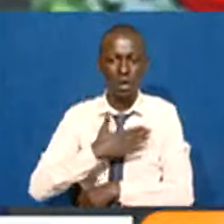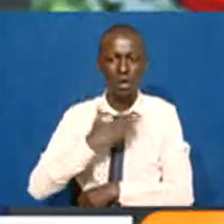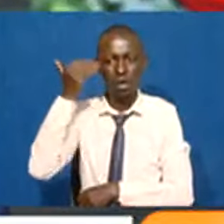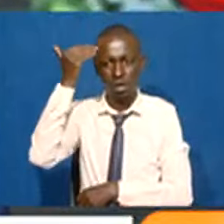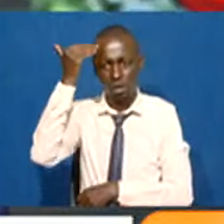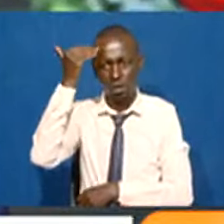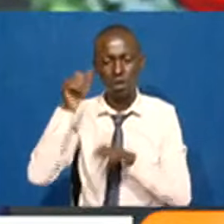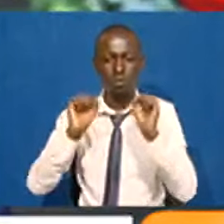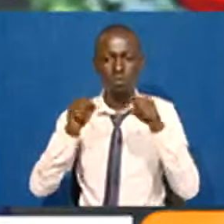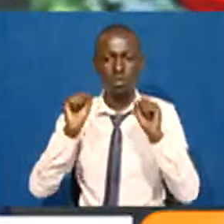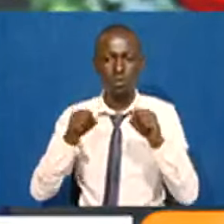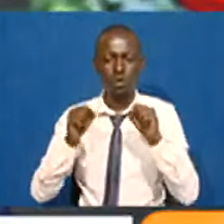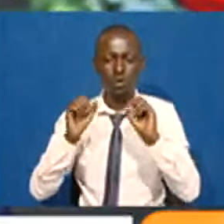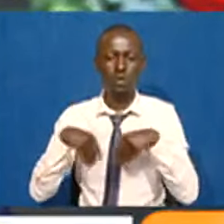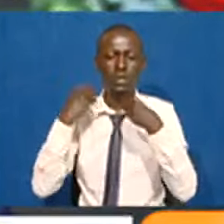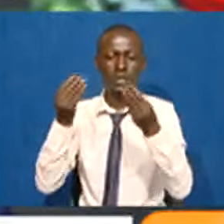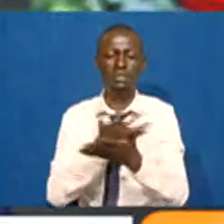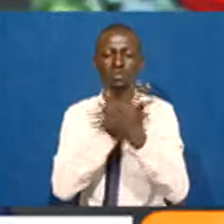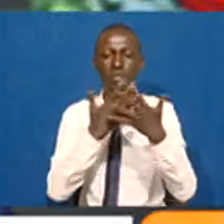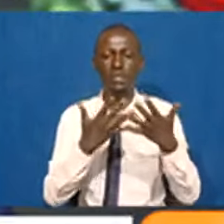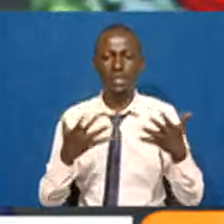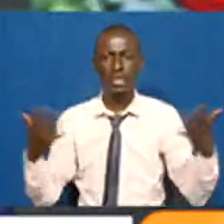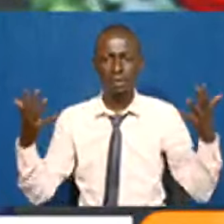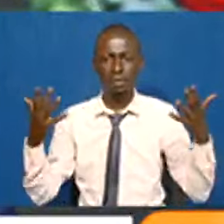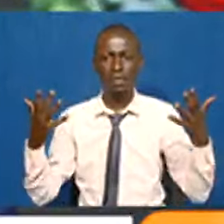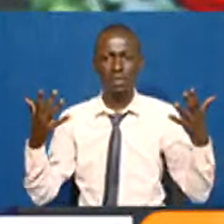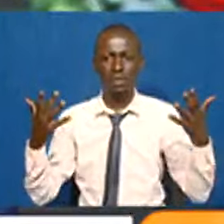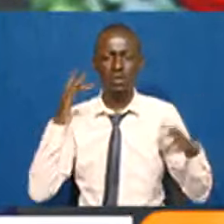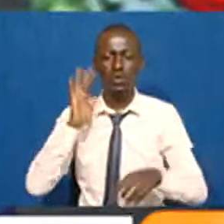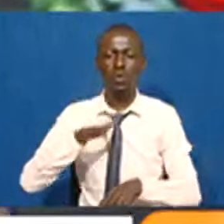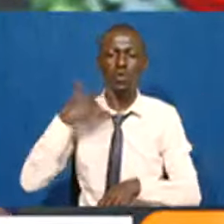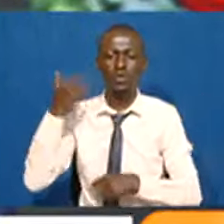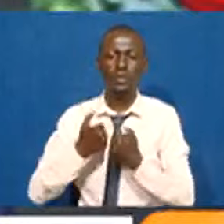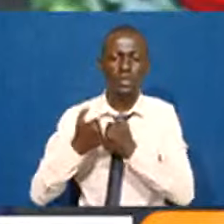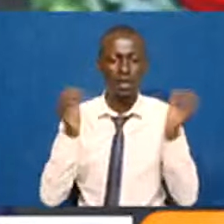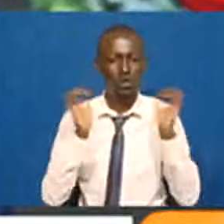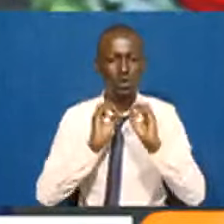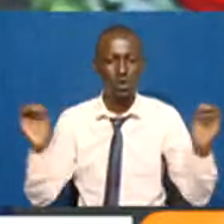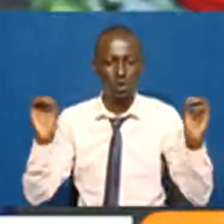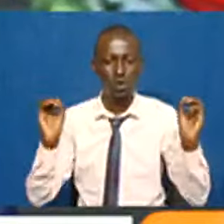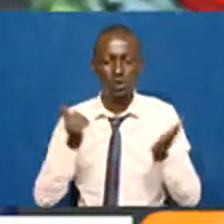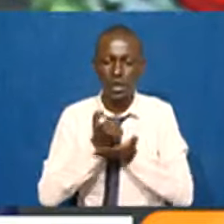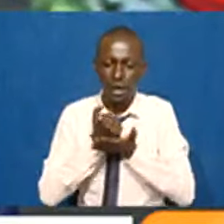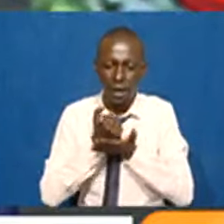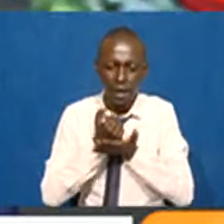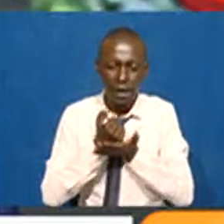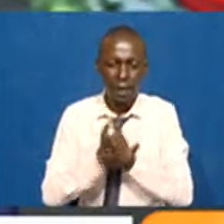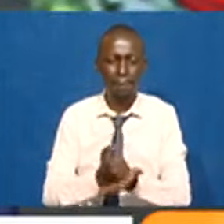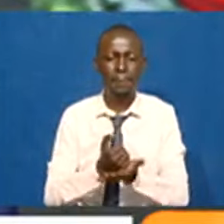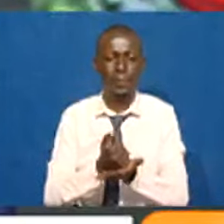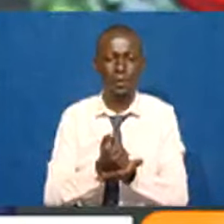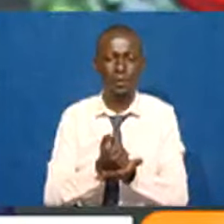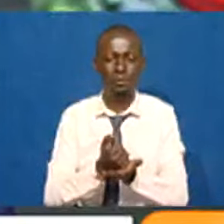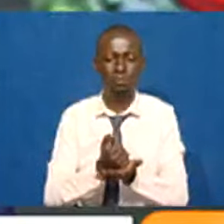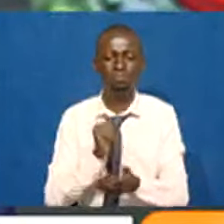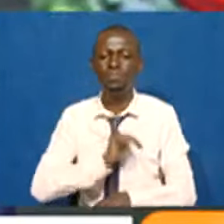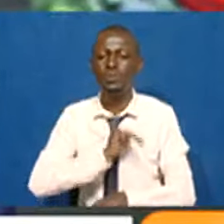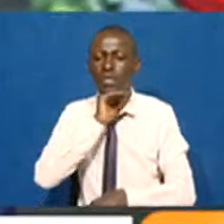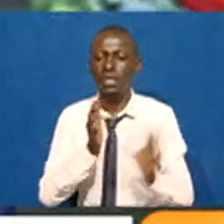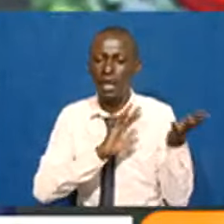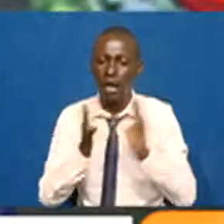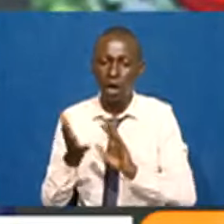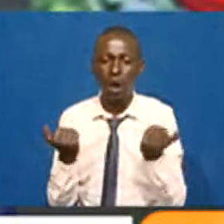in something that's also going to make them give them another burden. So we are easing the burden of death, but we